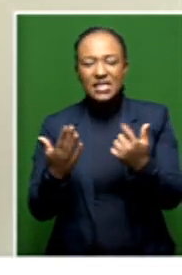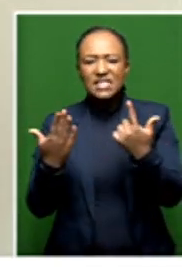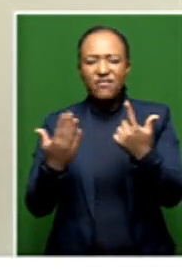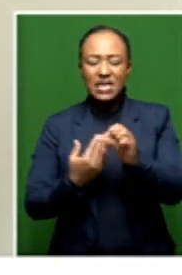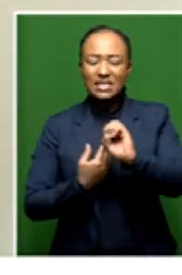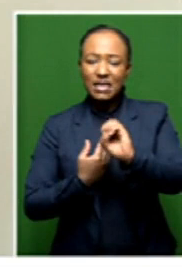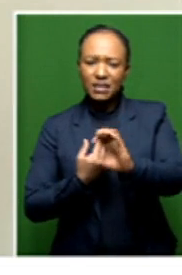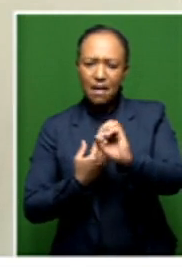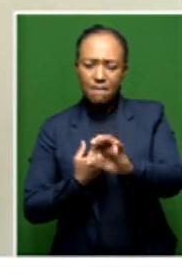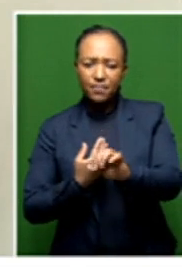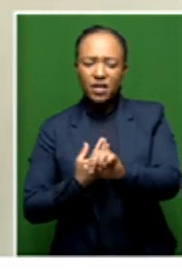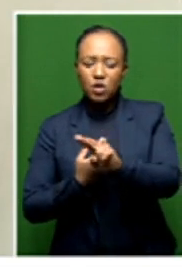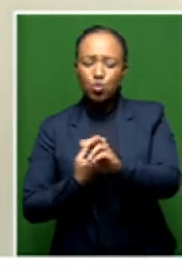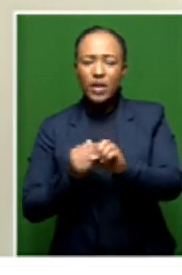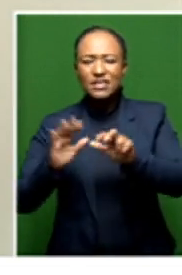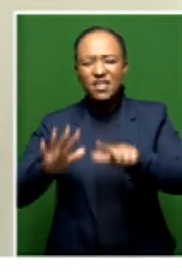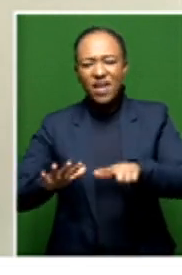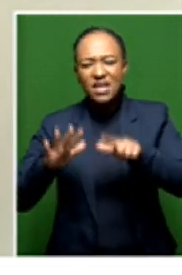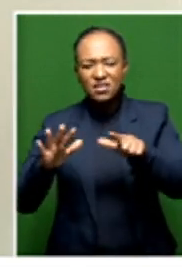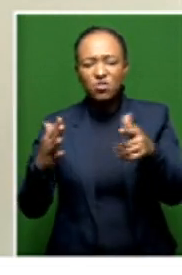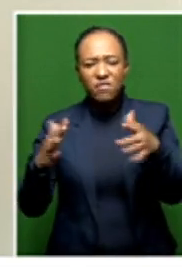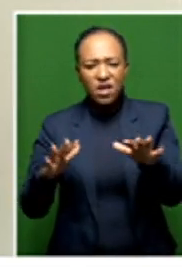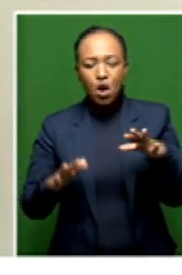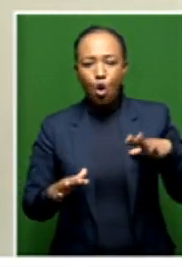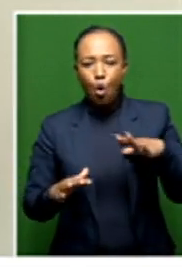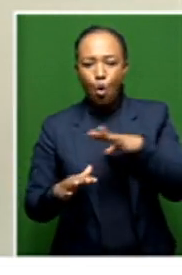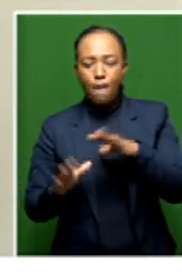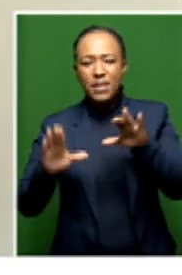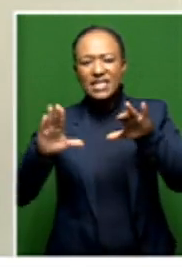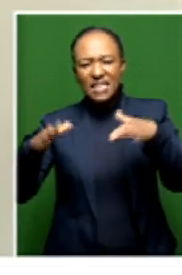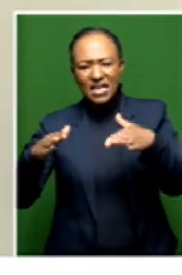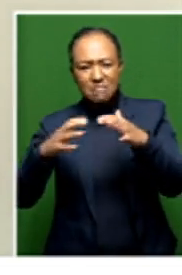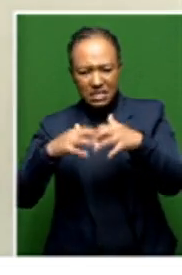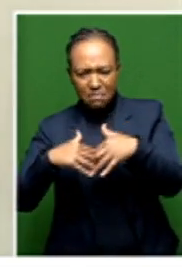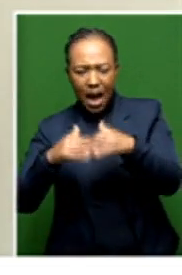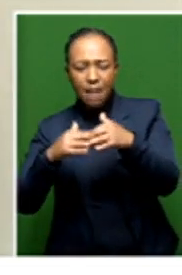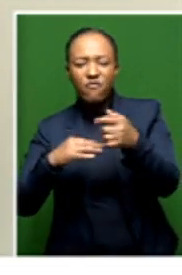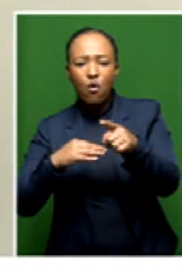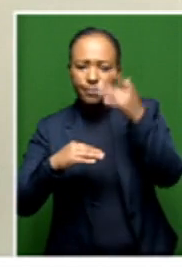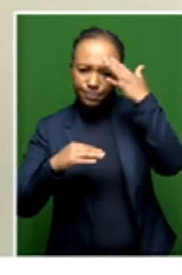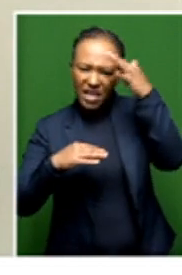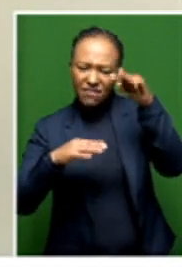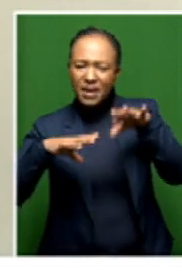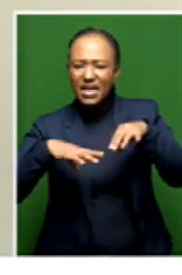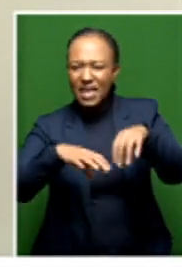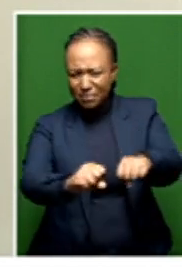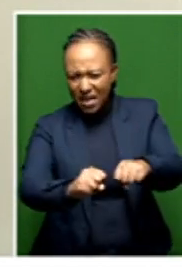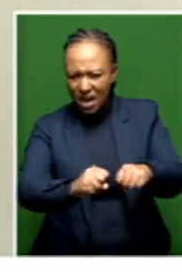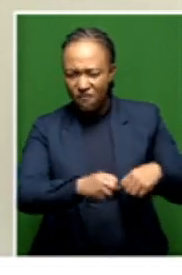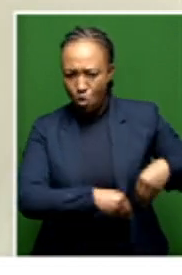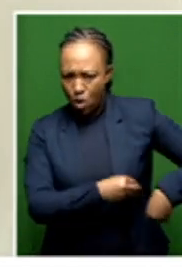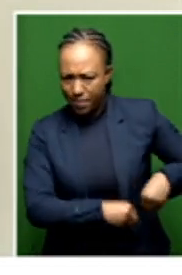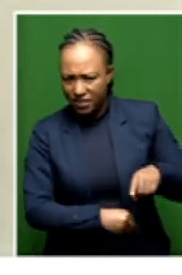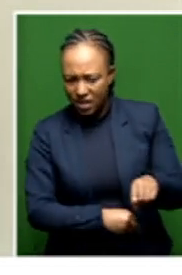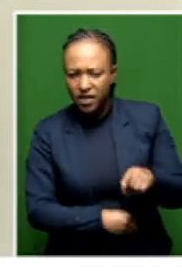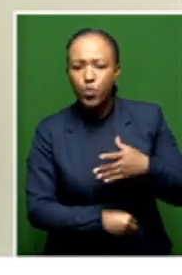September in 2017 and called for the commission into the state capture, because we said that for us to begin